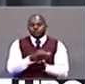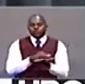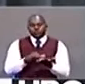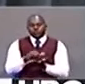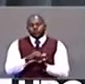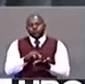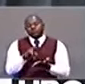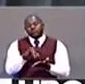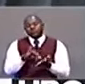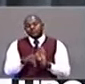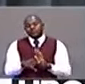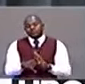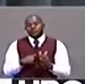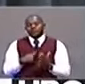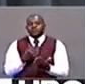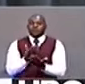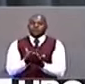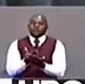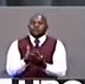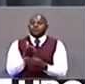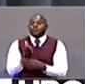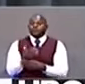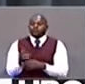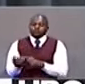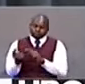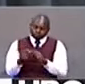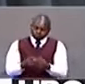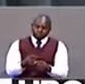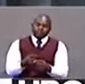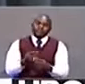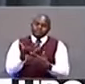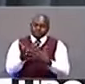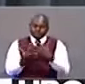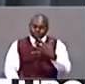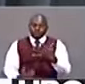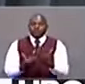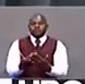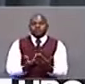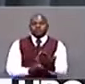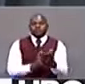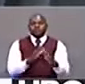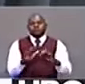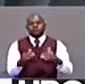those matters, I would request the Minister bring a comprehensive report so that